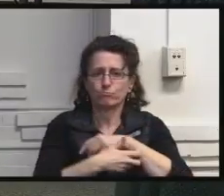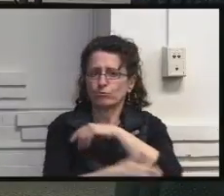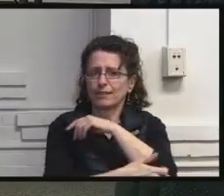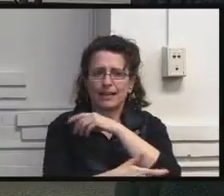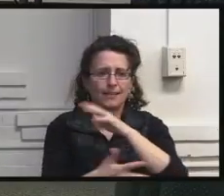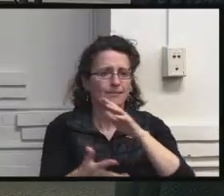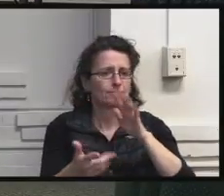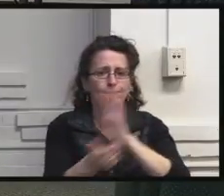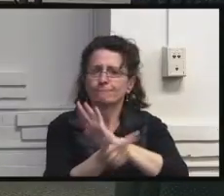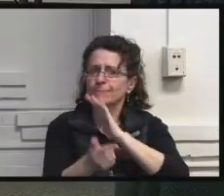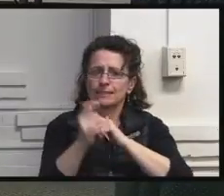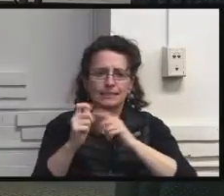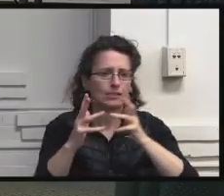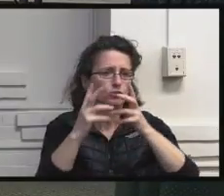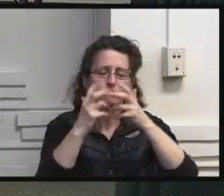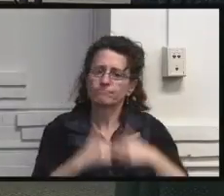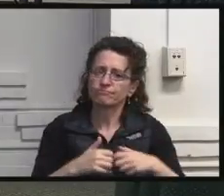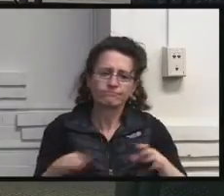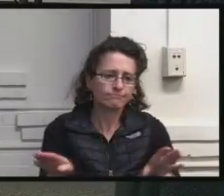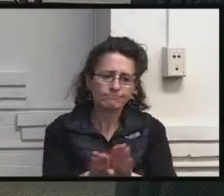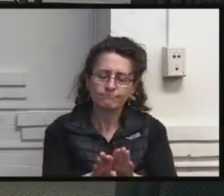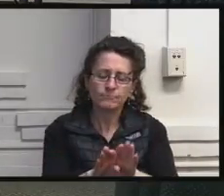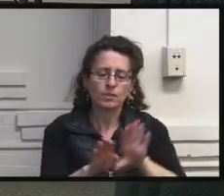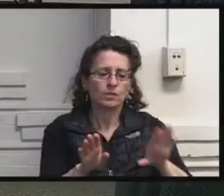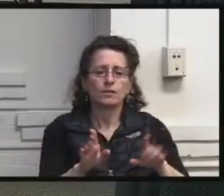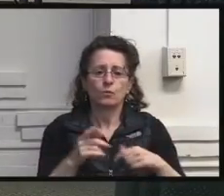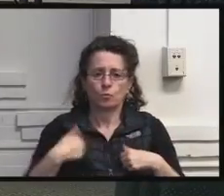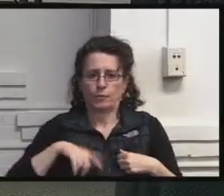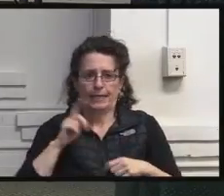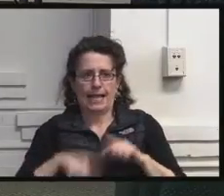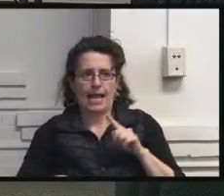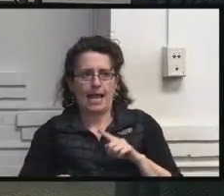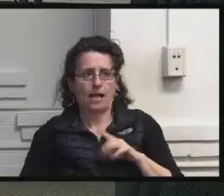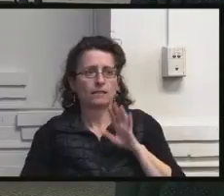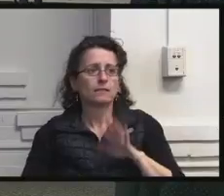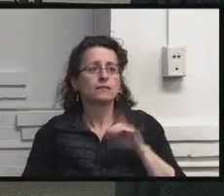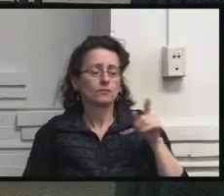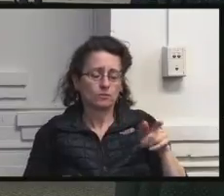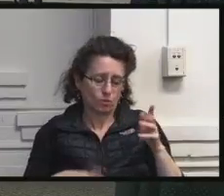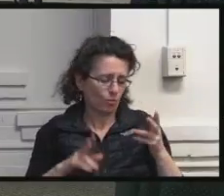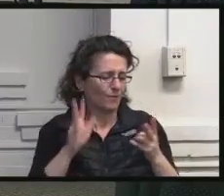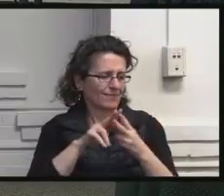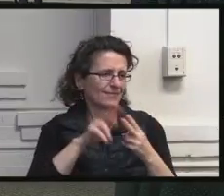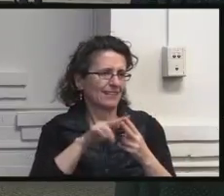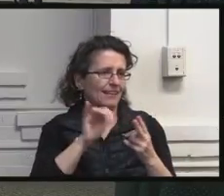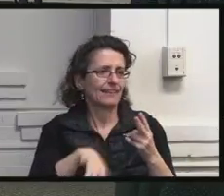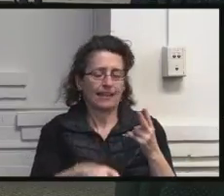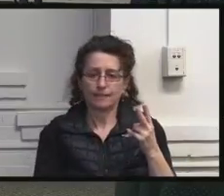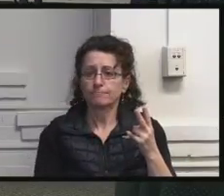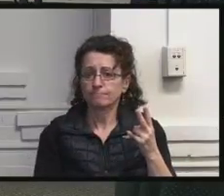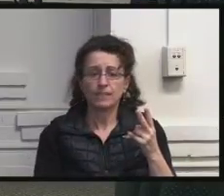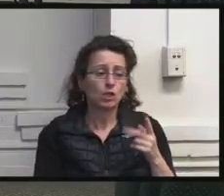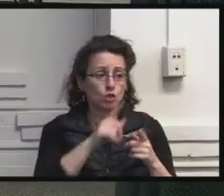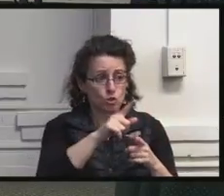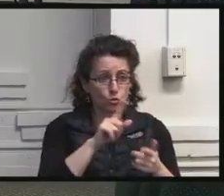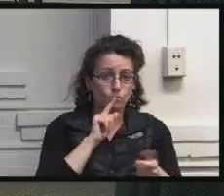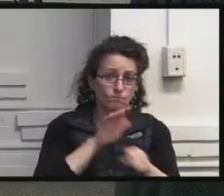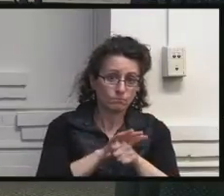sign at, or at some point provide me with those documents, it basically just says you're committed just as much as we're committed and we're going to keep moving